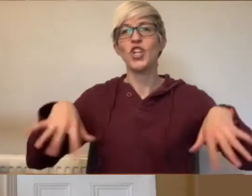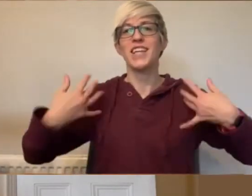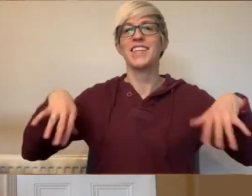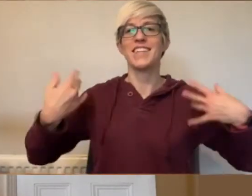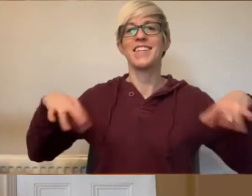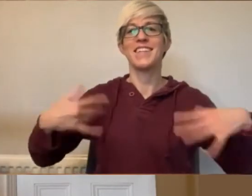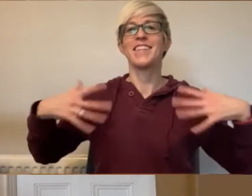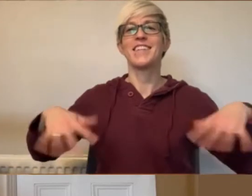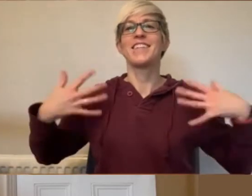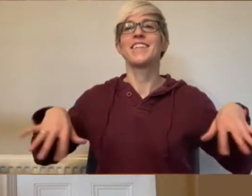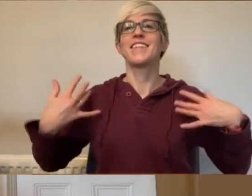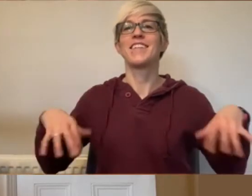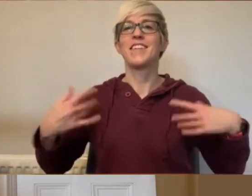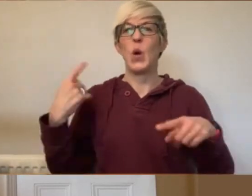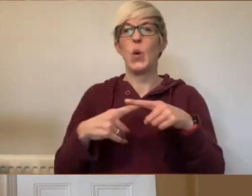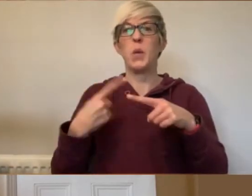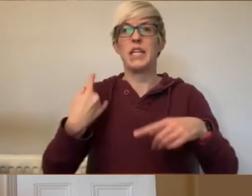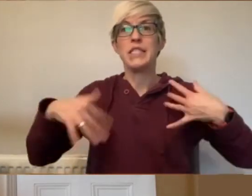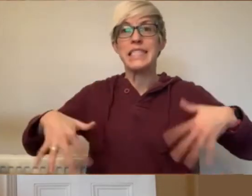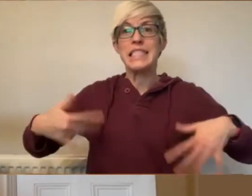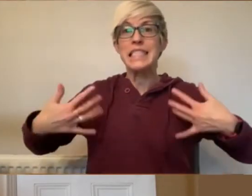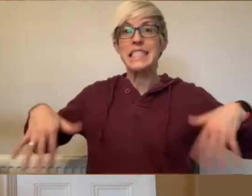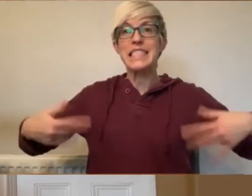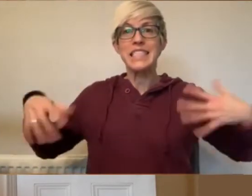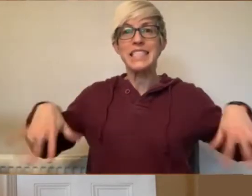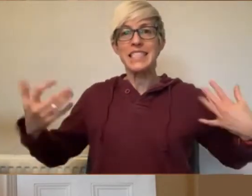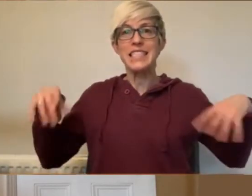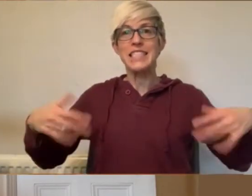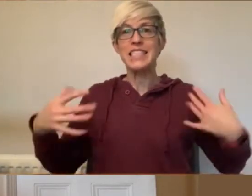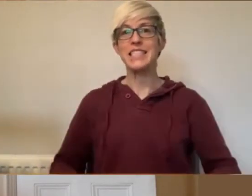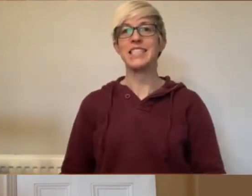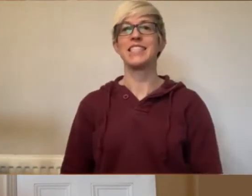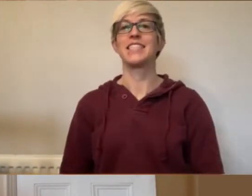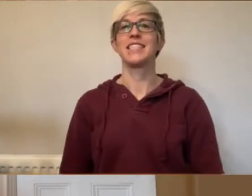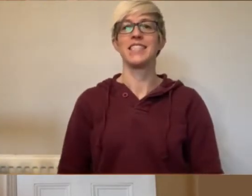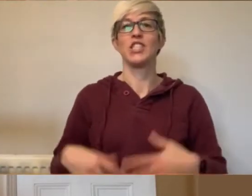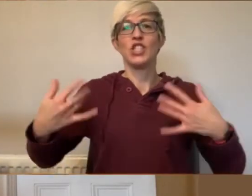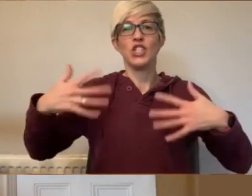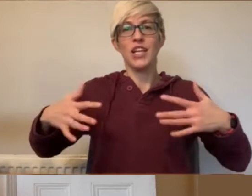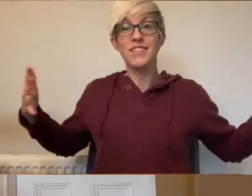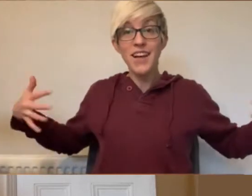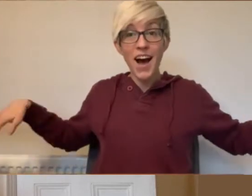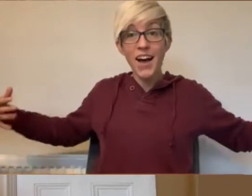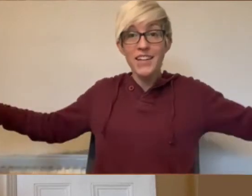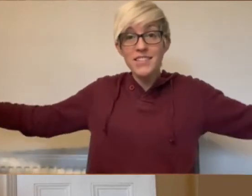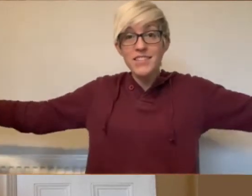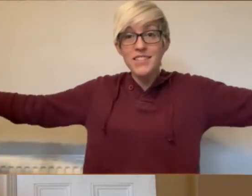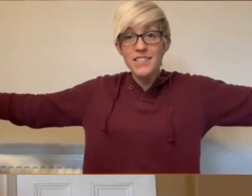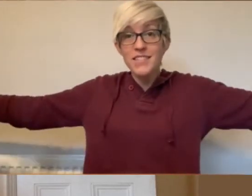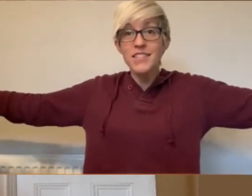And give the hands a shake. As quick as you can. Shaking them out to the